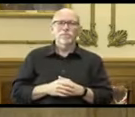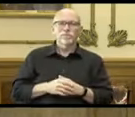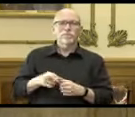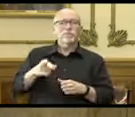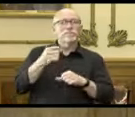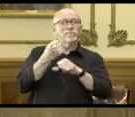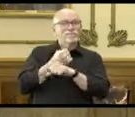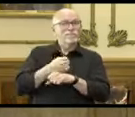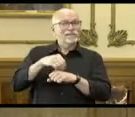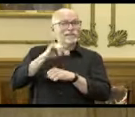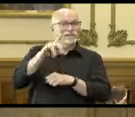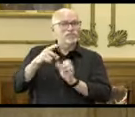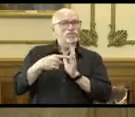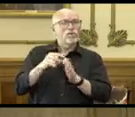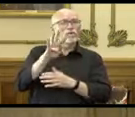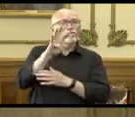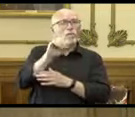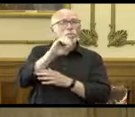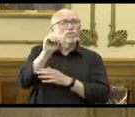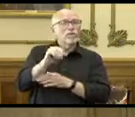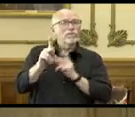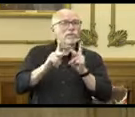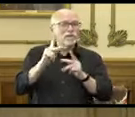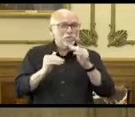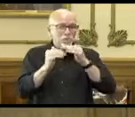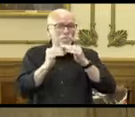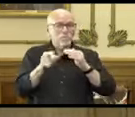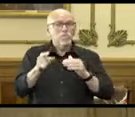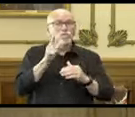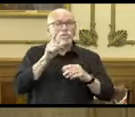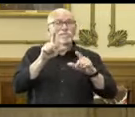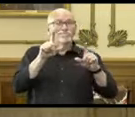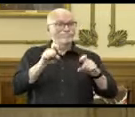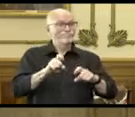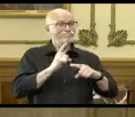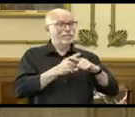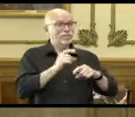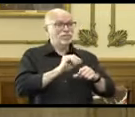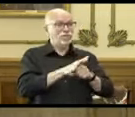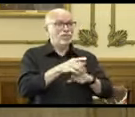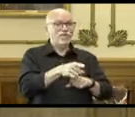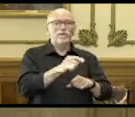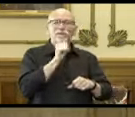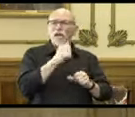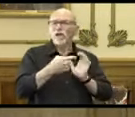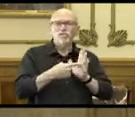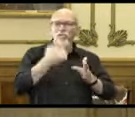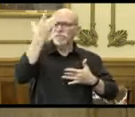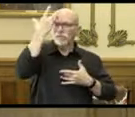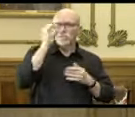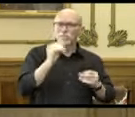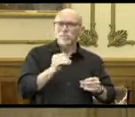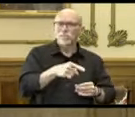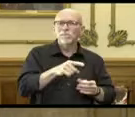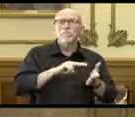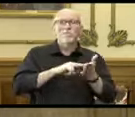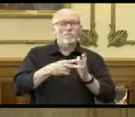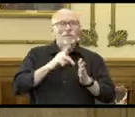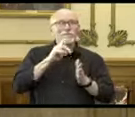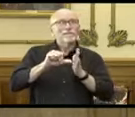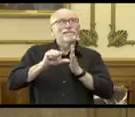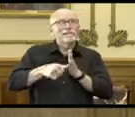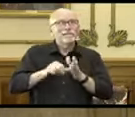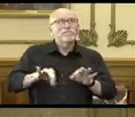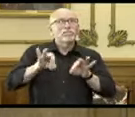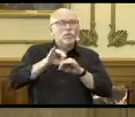in Indiana showed that close to 40% of people who were positive for COVID-19 did not have symptoms, which underscores the importance of wearing masks